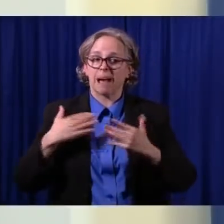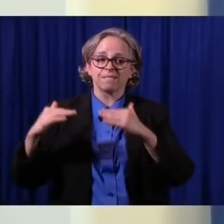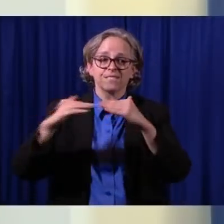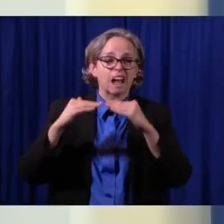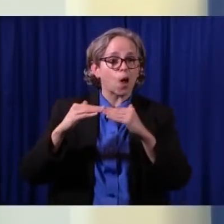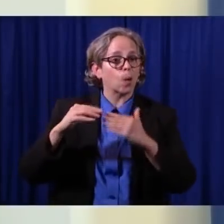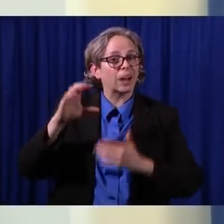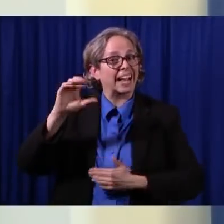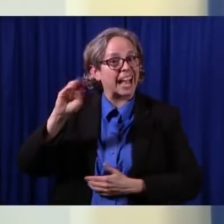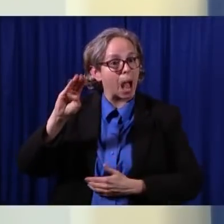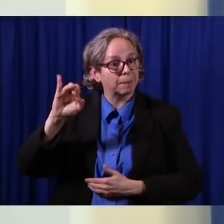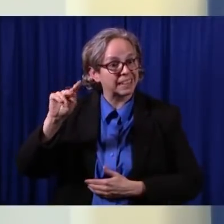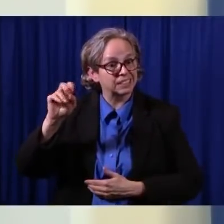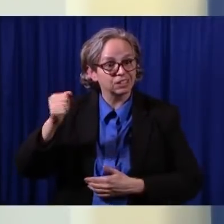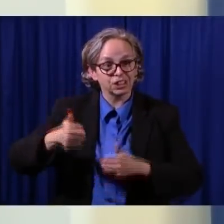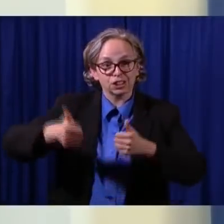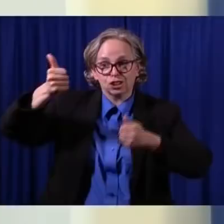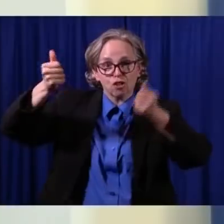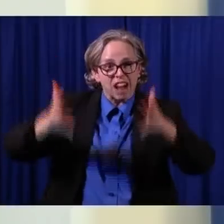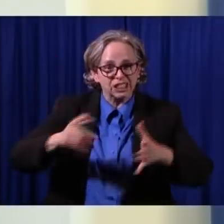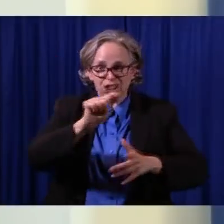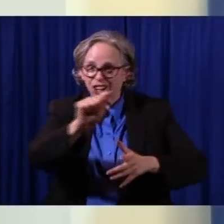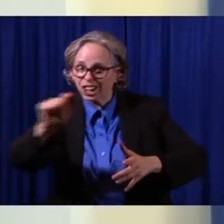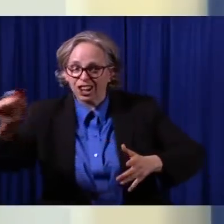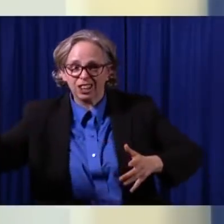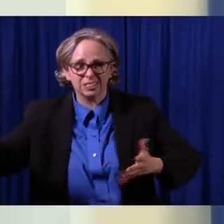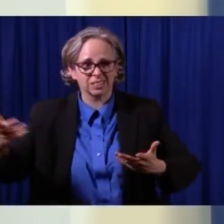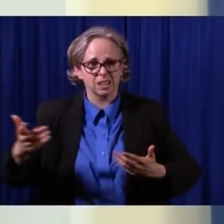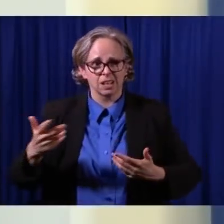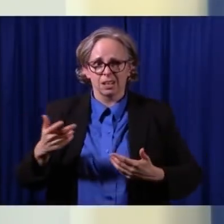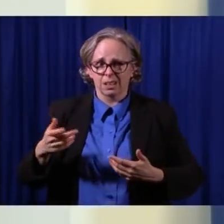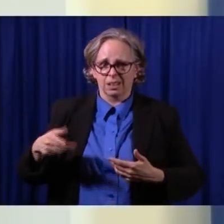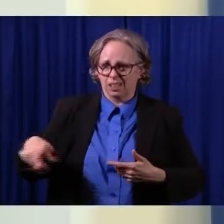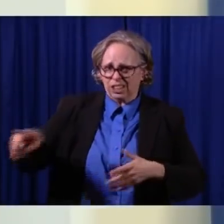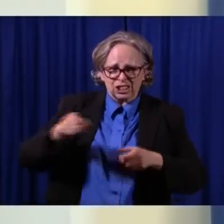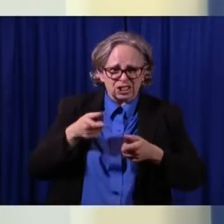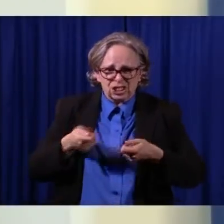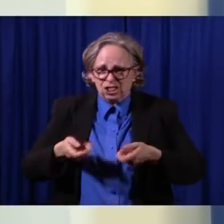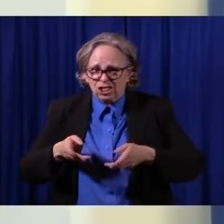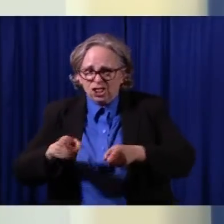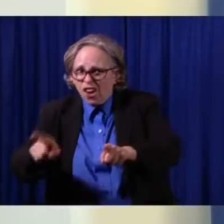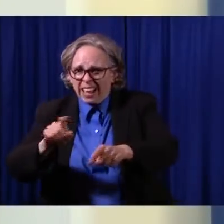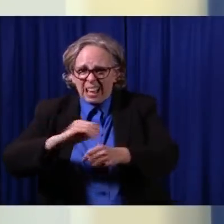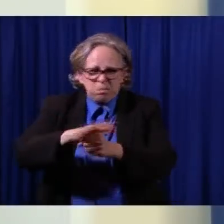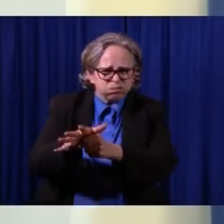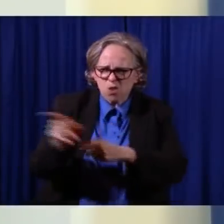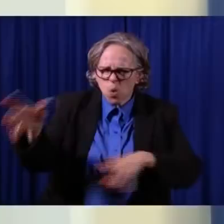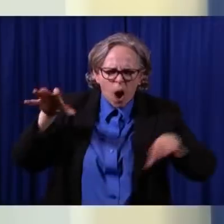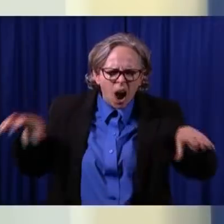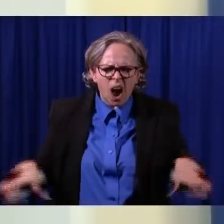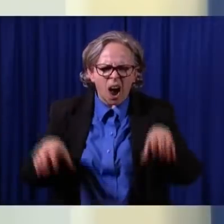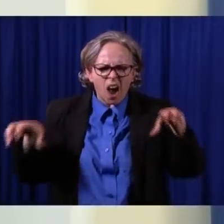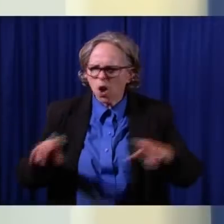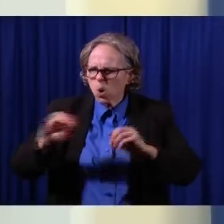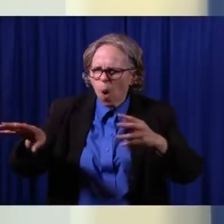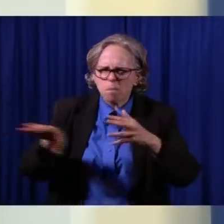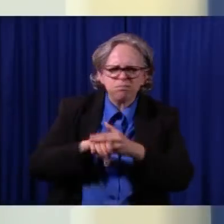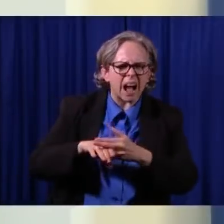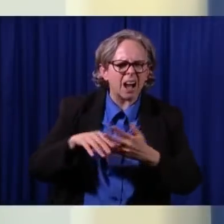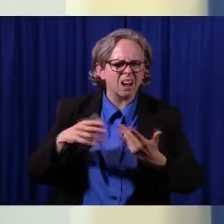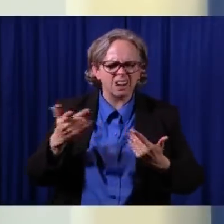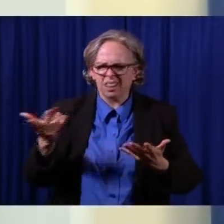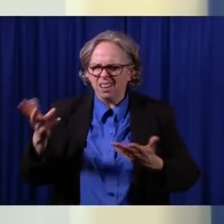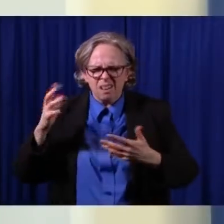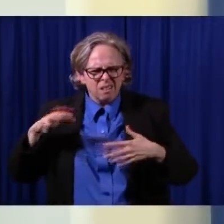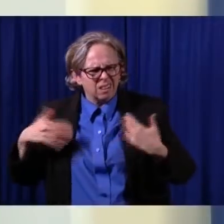directors who, again, throughout this pandemic, they have been working tirelessly, whether it be protecting our congregate settings in